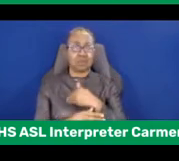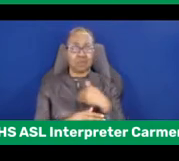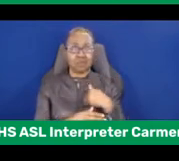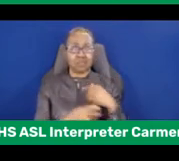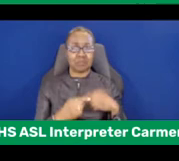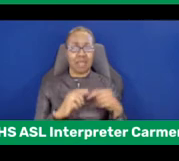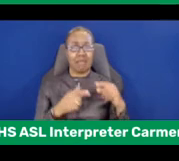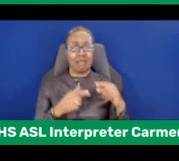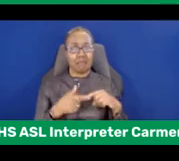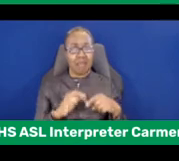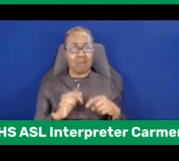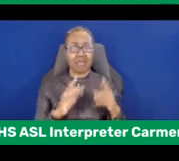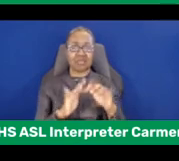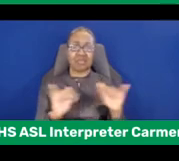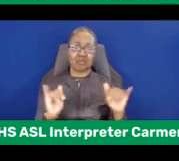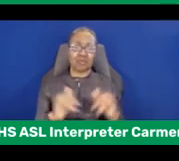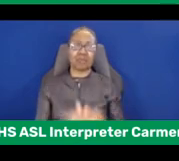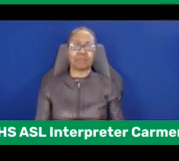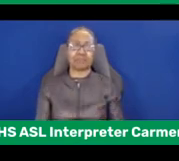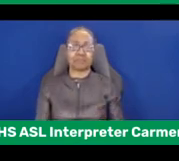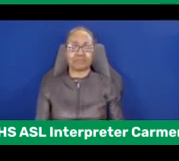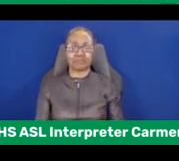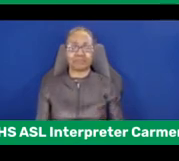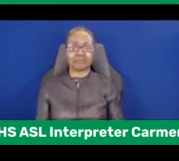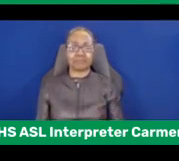comrades, et cetera, et cetera.